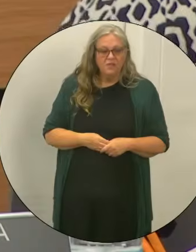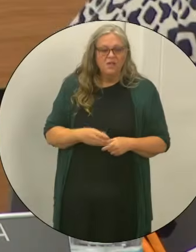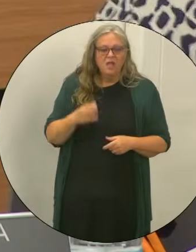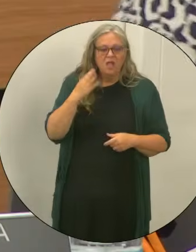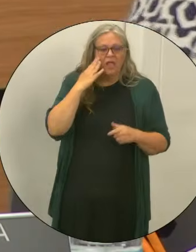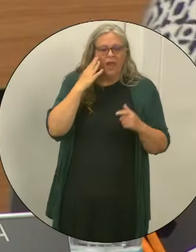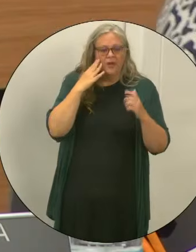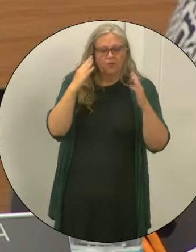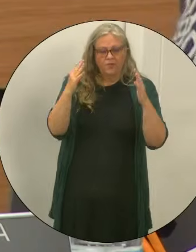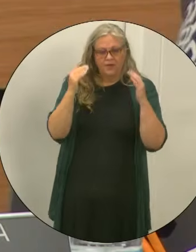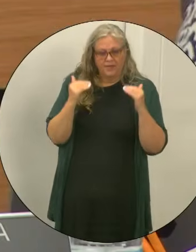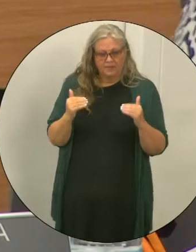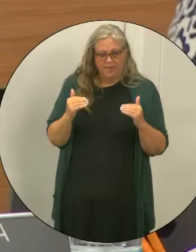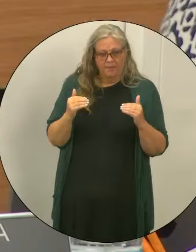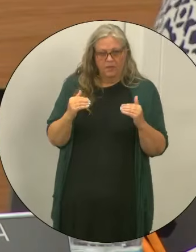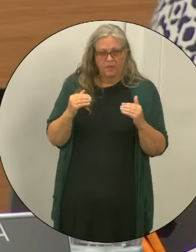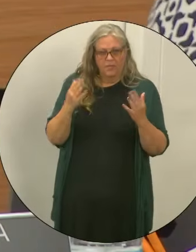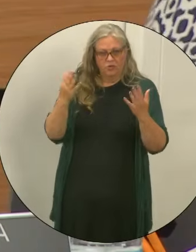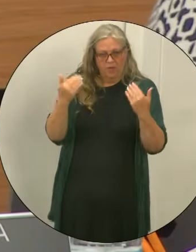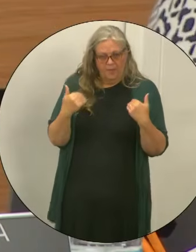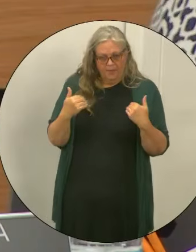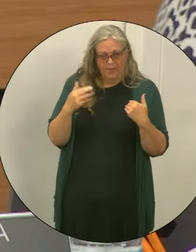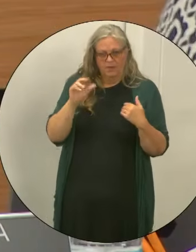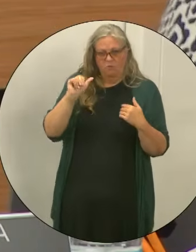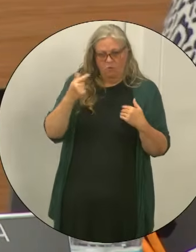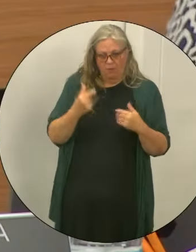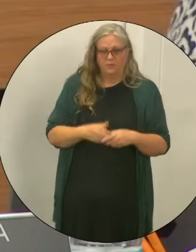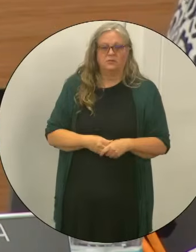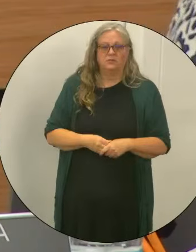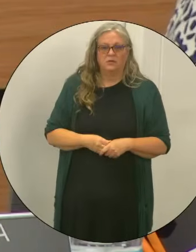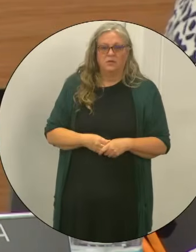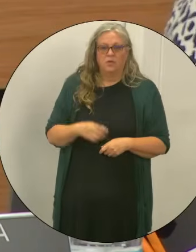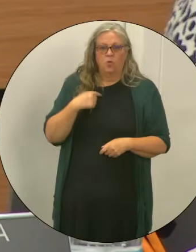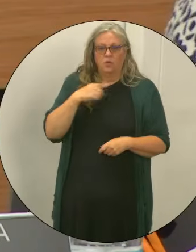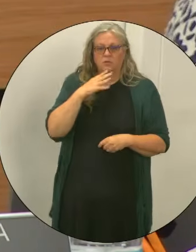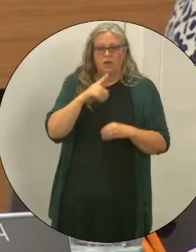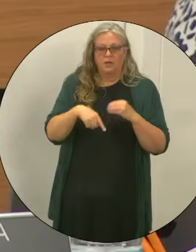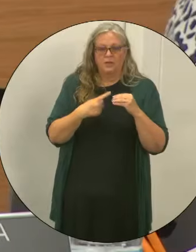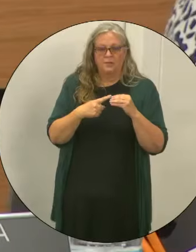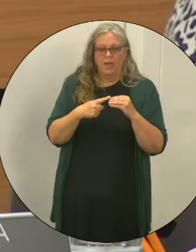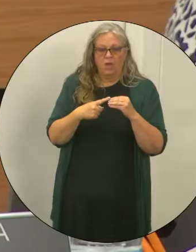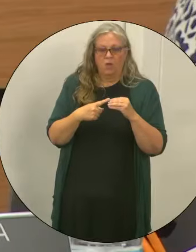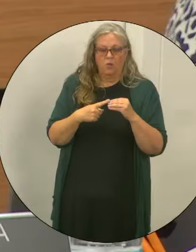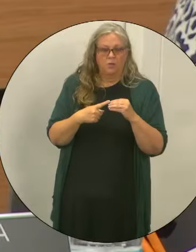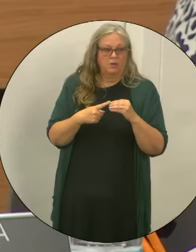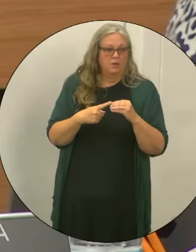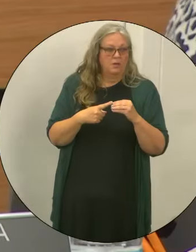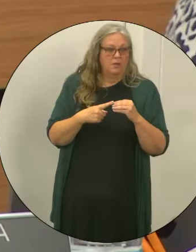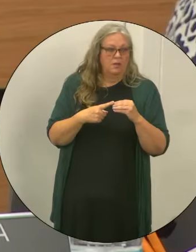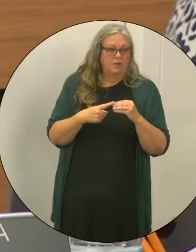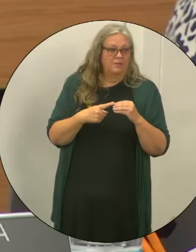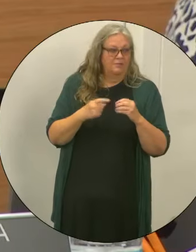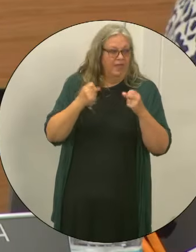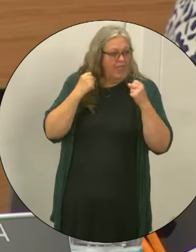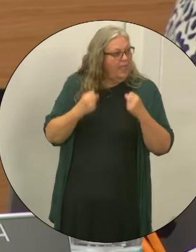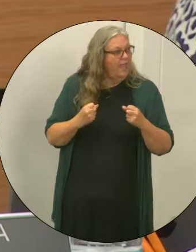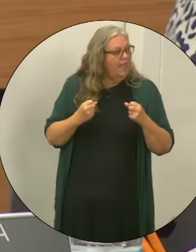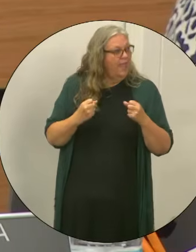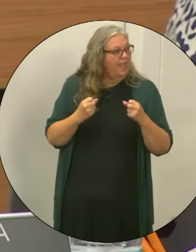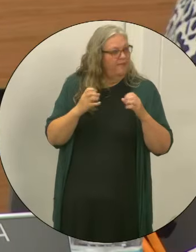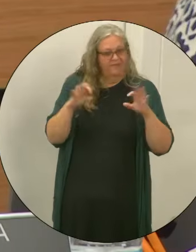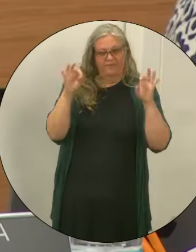is you all are coming back to us in August. As we were talking about heavy hitters stealing our ideas, right, when it comes to